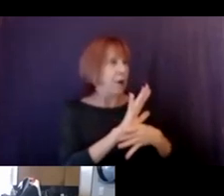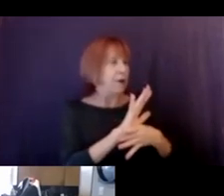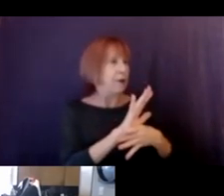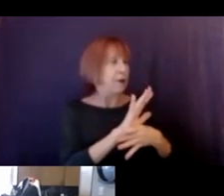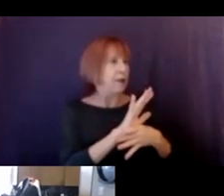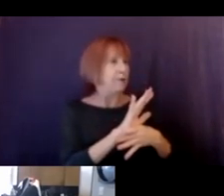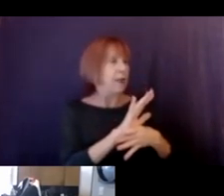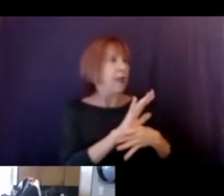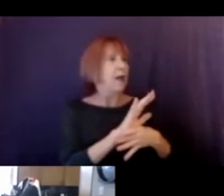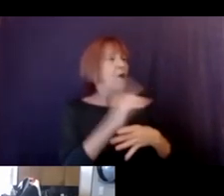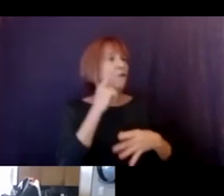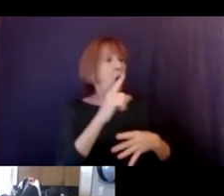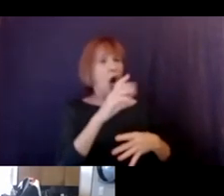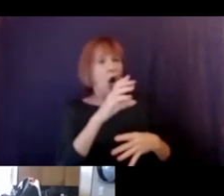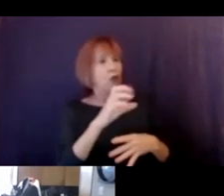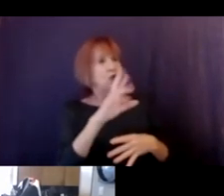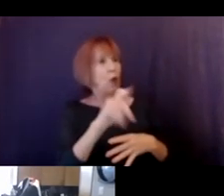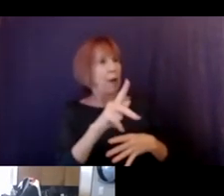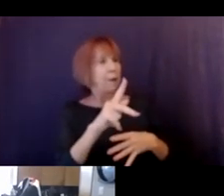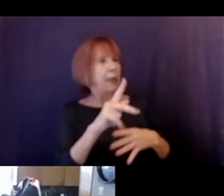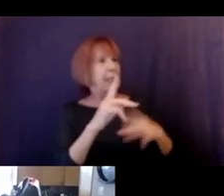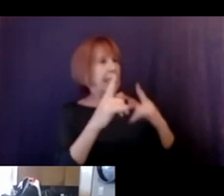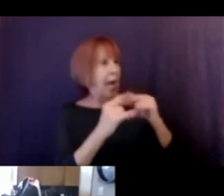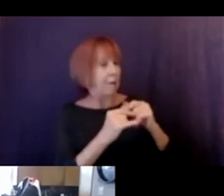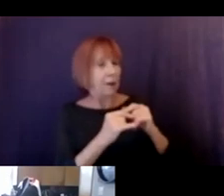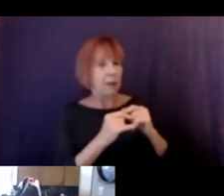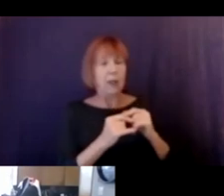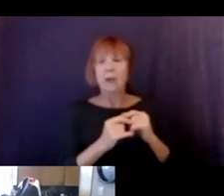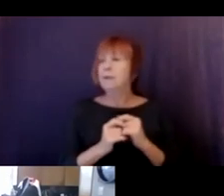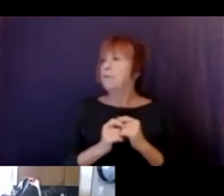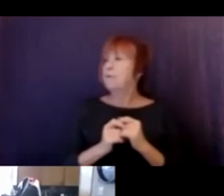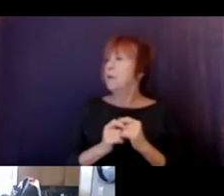Crypt Camp. What's the